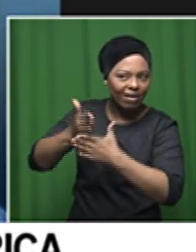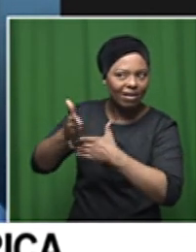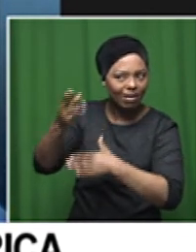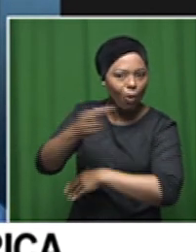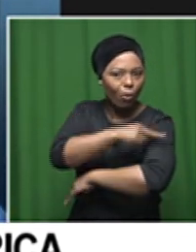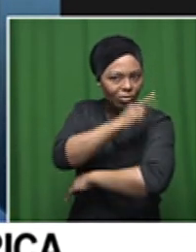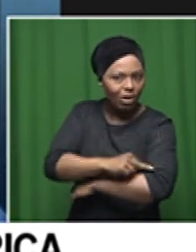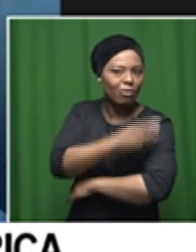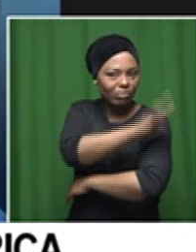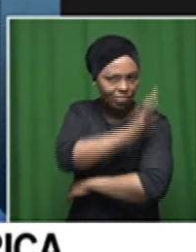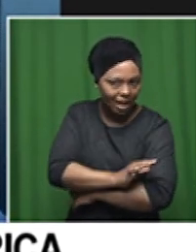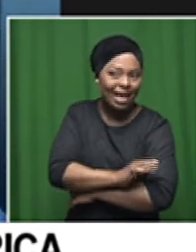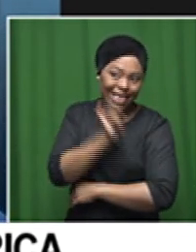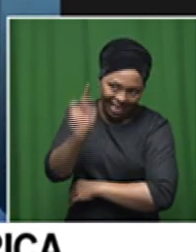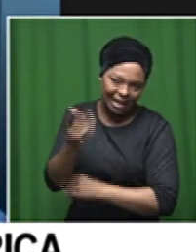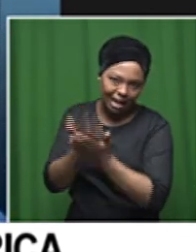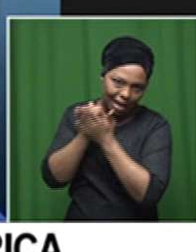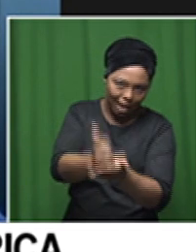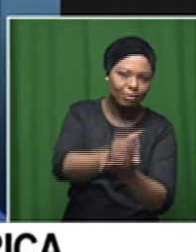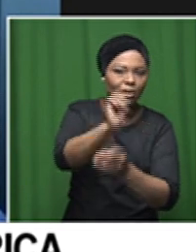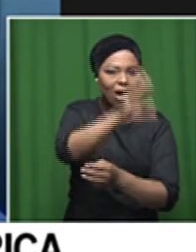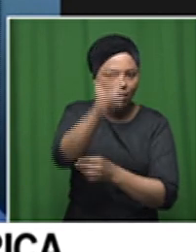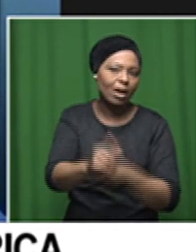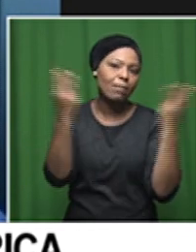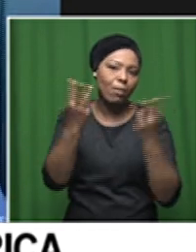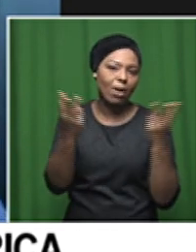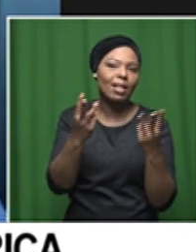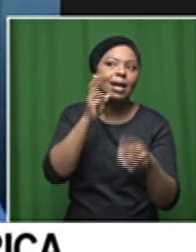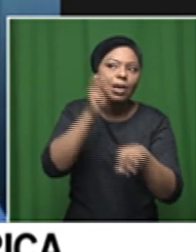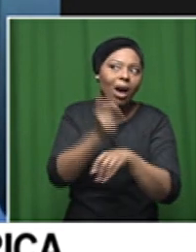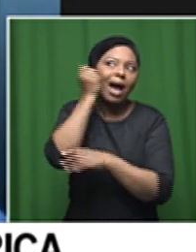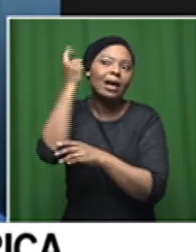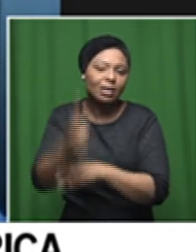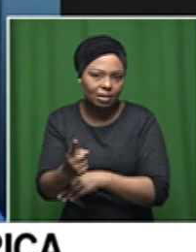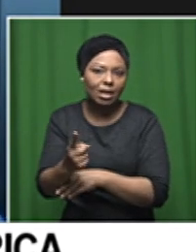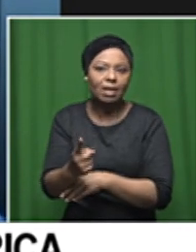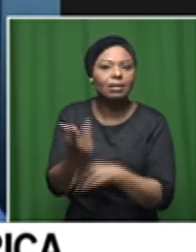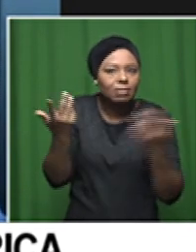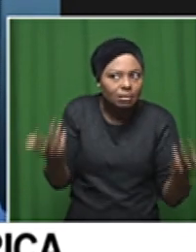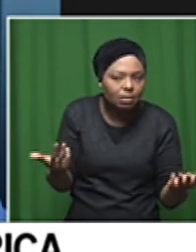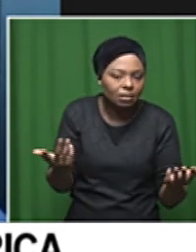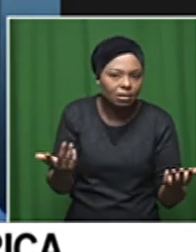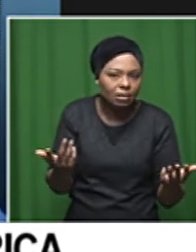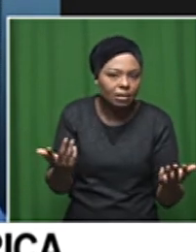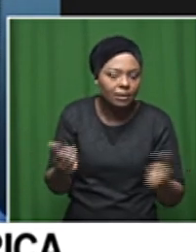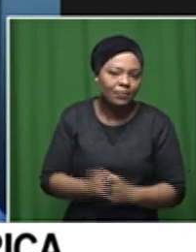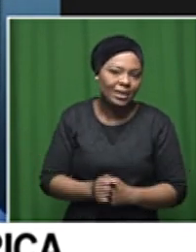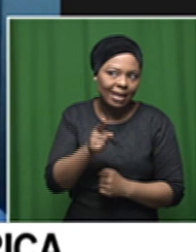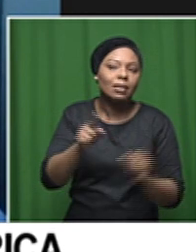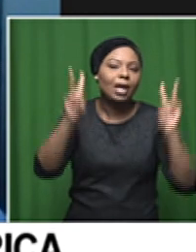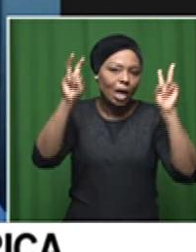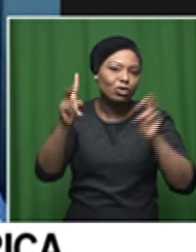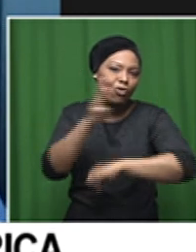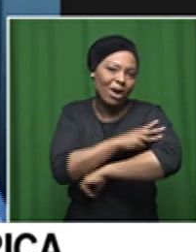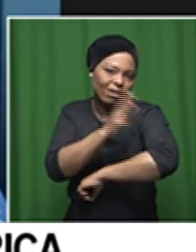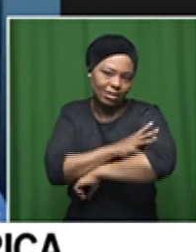it would help South Africa to understand on a daily basis as it was meant for. That one is an issue of